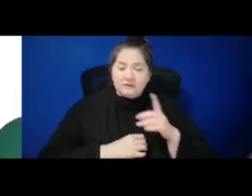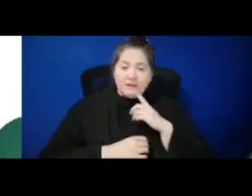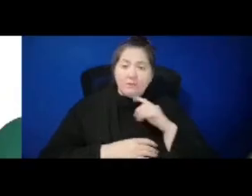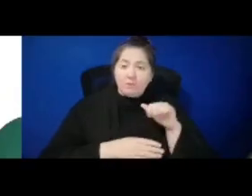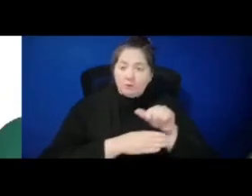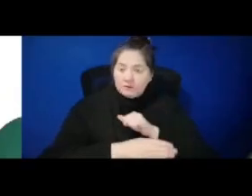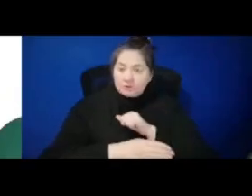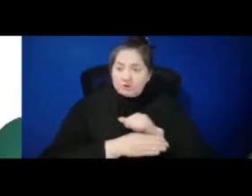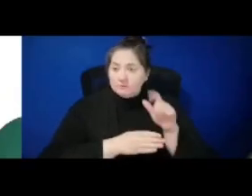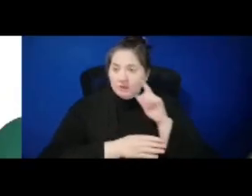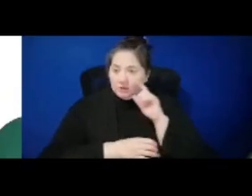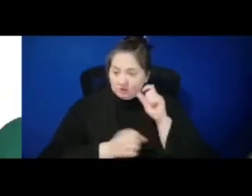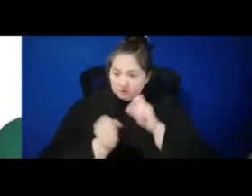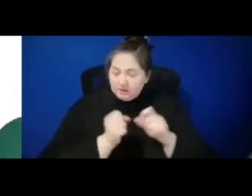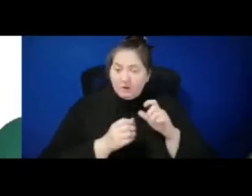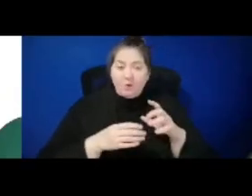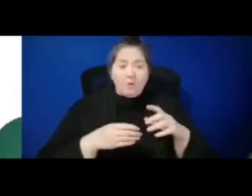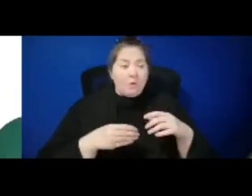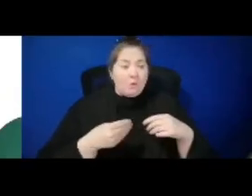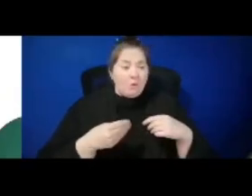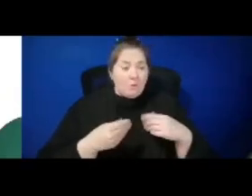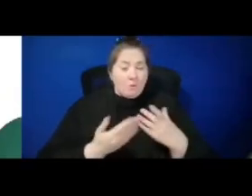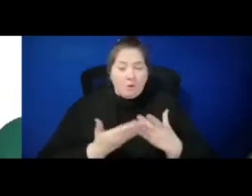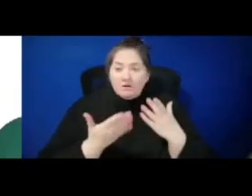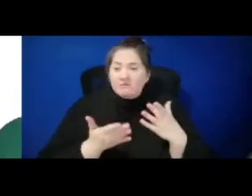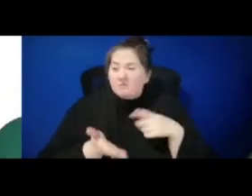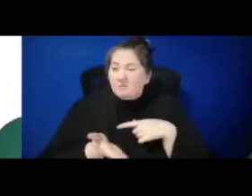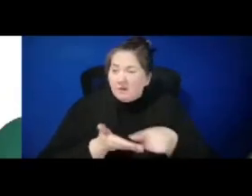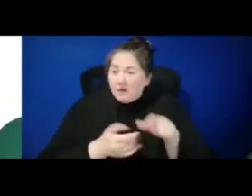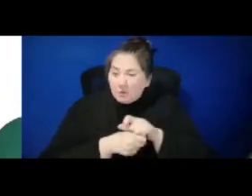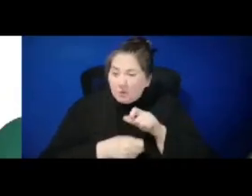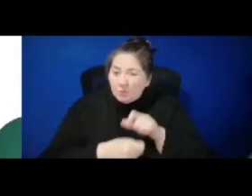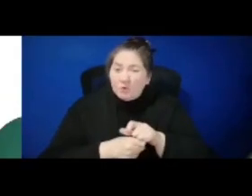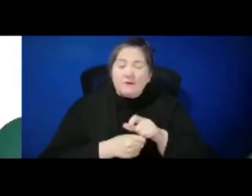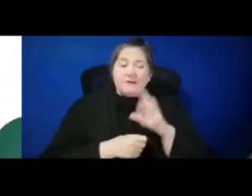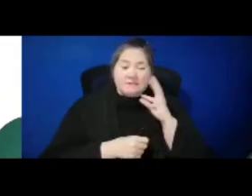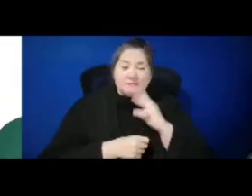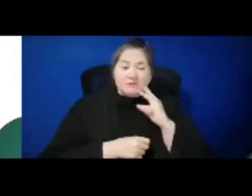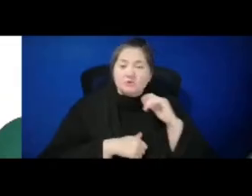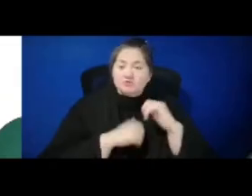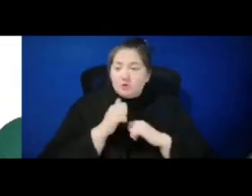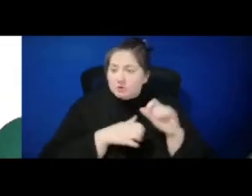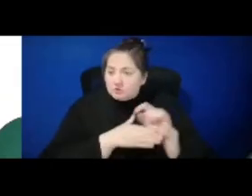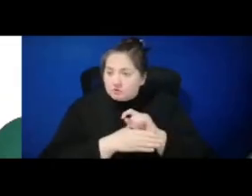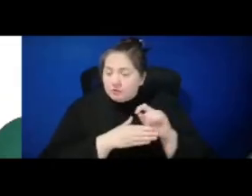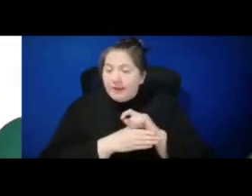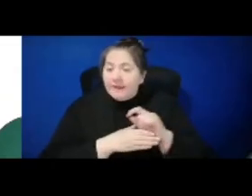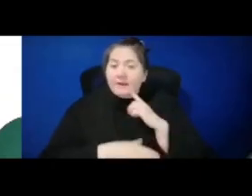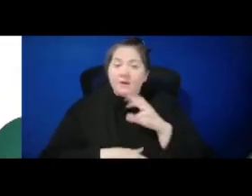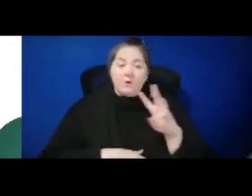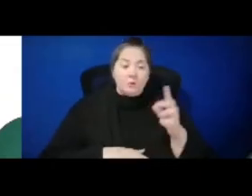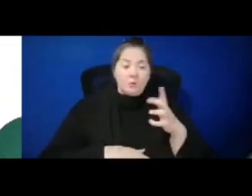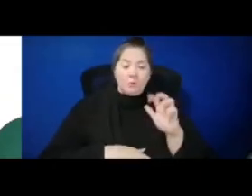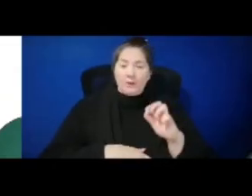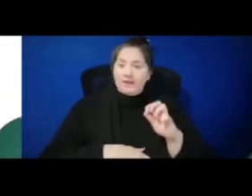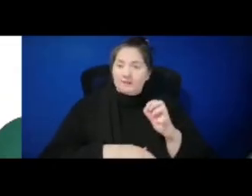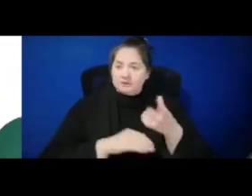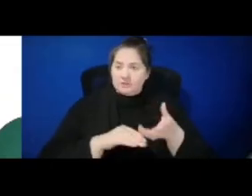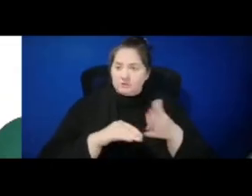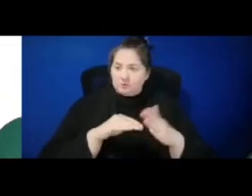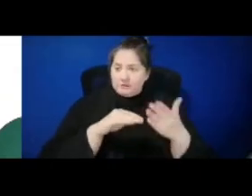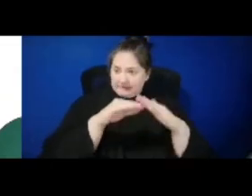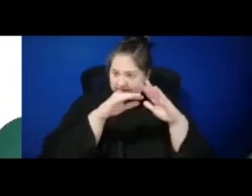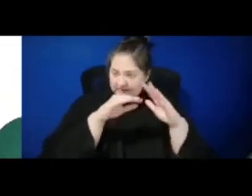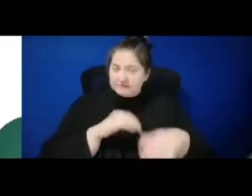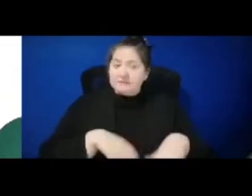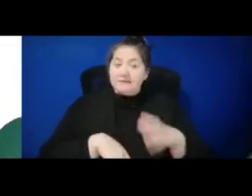a strategy offer paid work experience, structured training, and progressive wage increases, plus a nationally